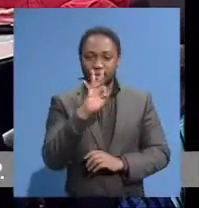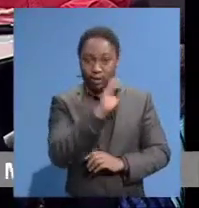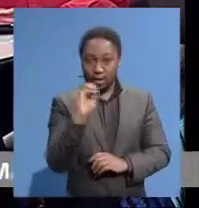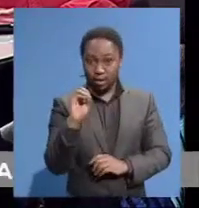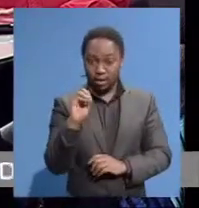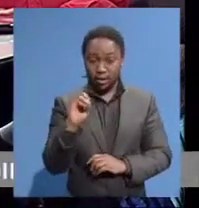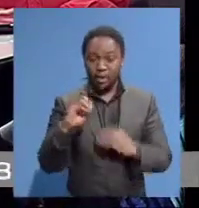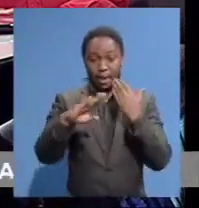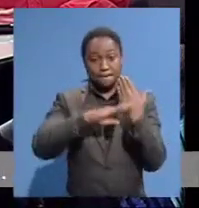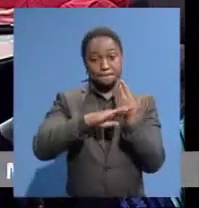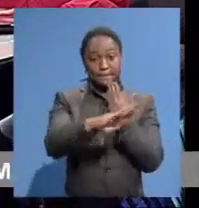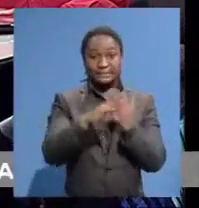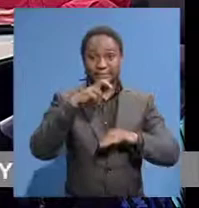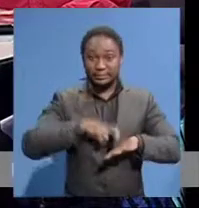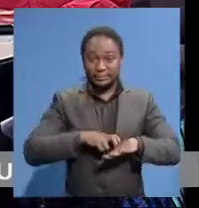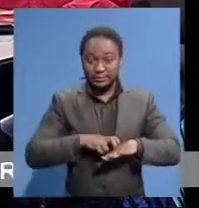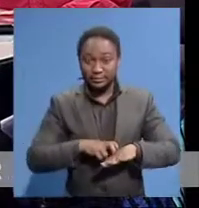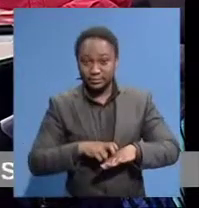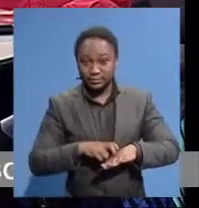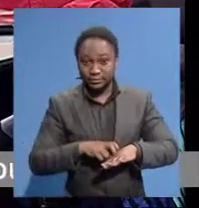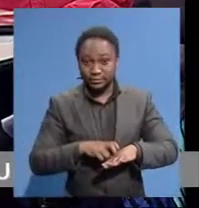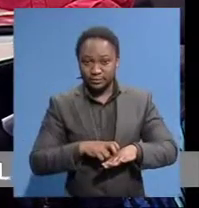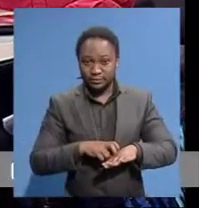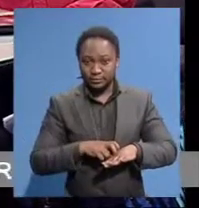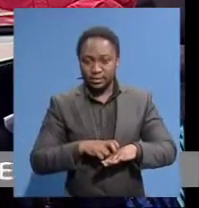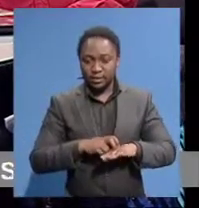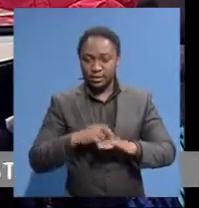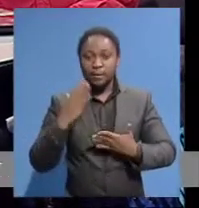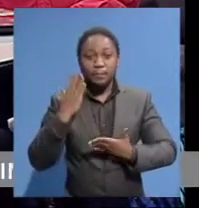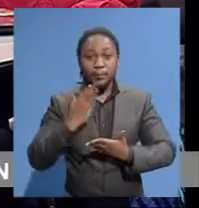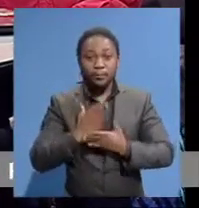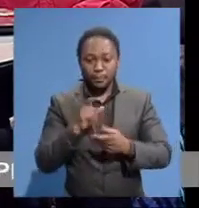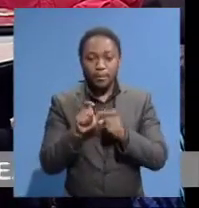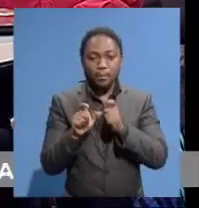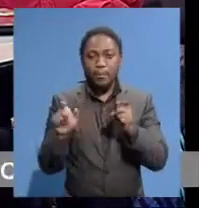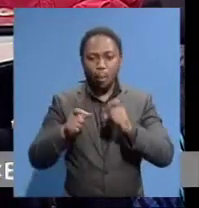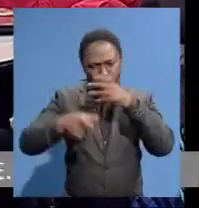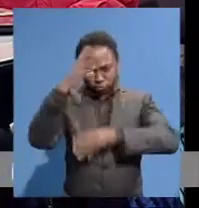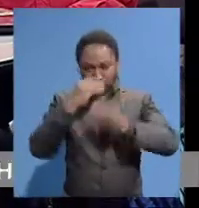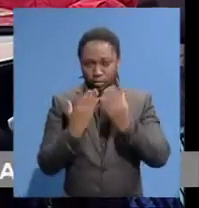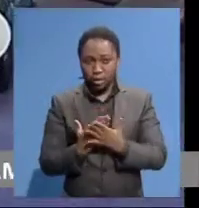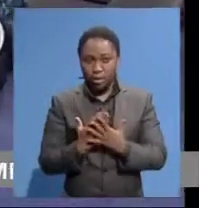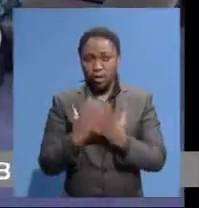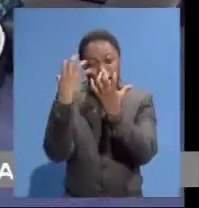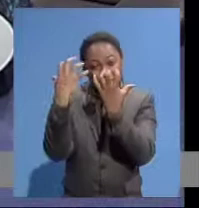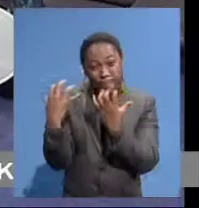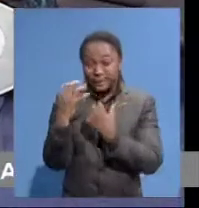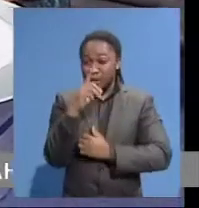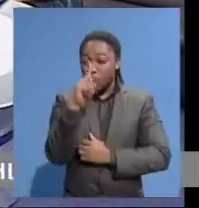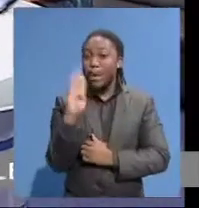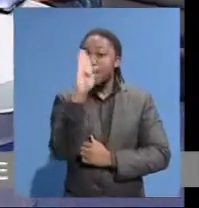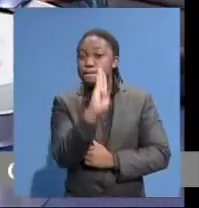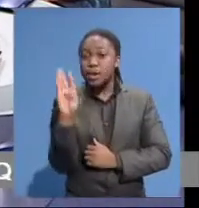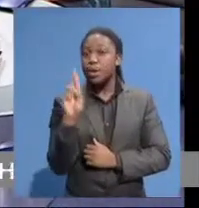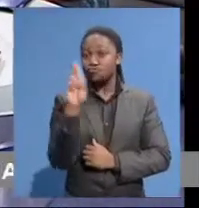it's complete, state-of-the-art, academic, where people can study the diseases. With the budget of 1 billion, we have to mention